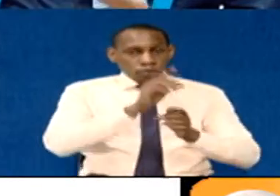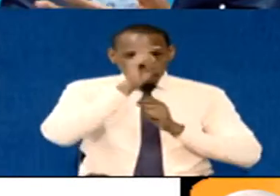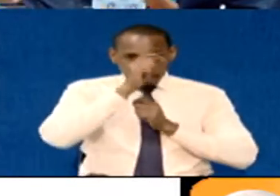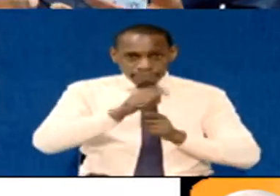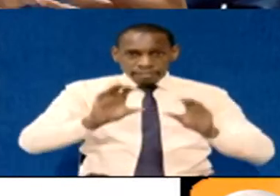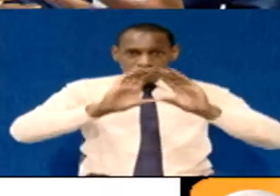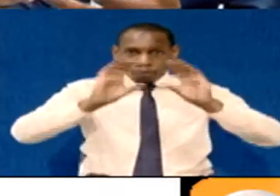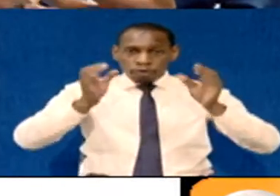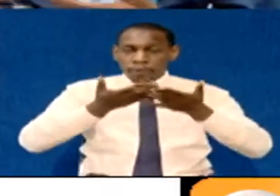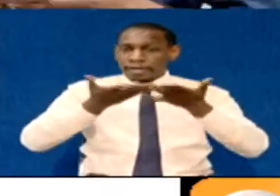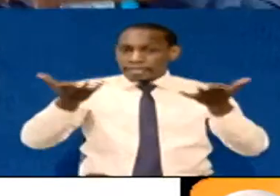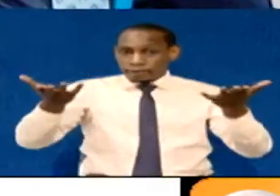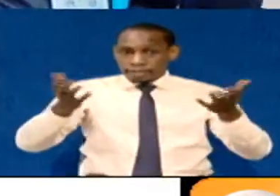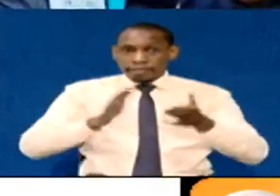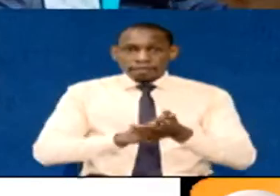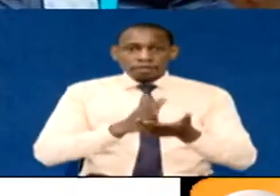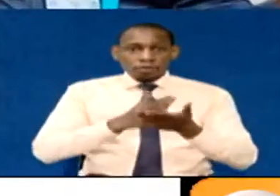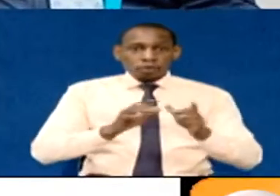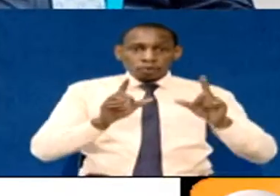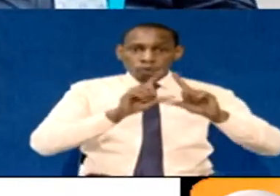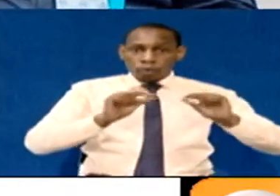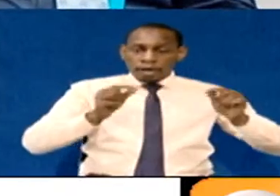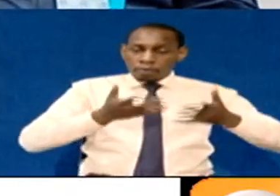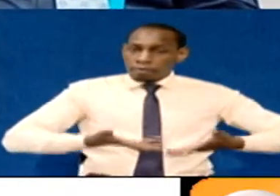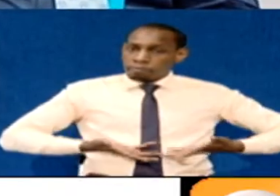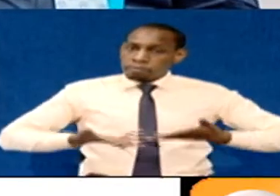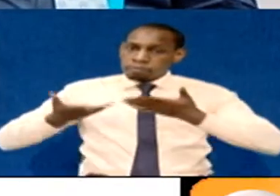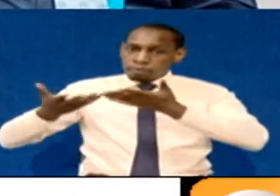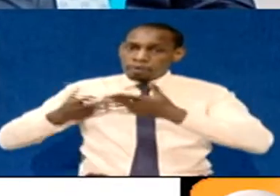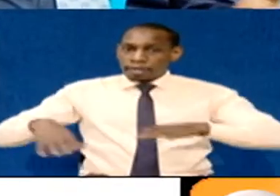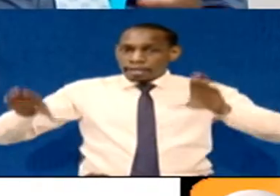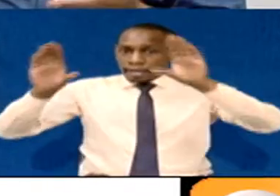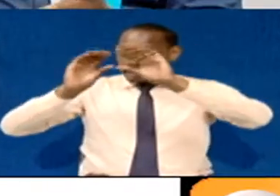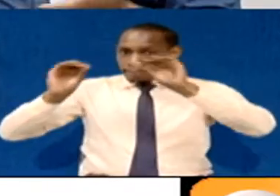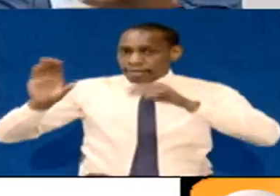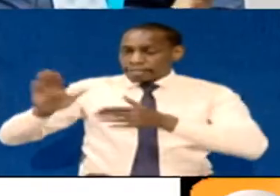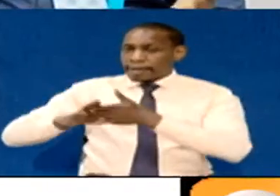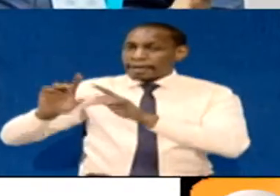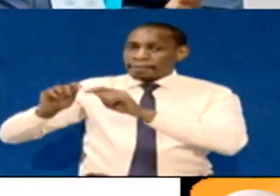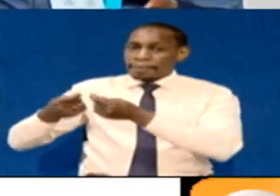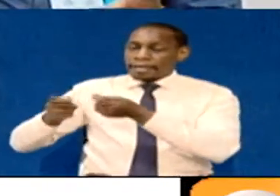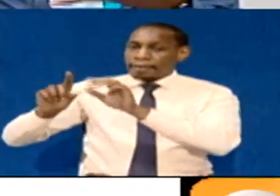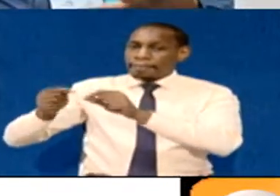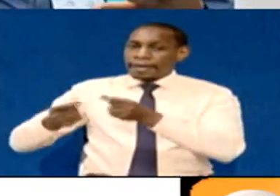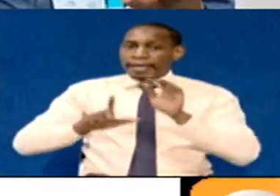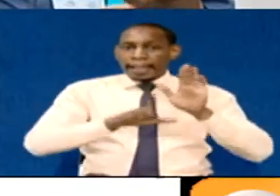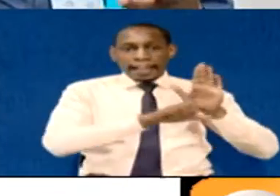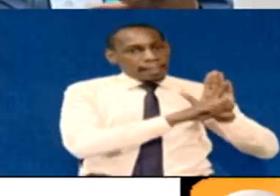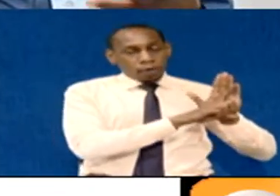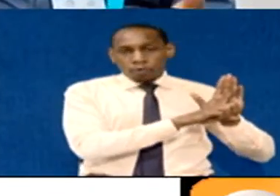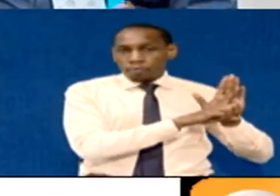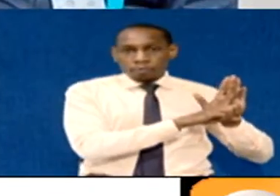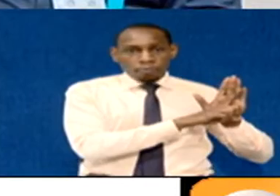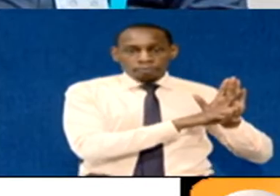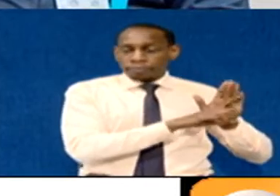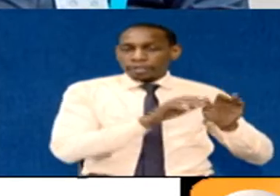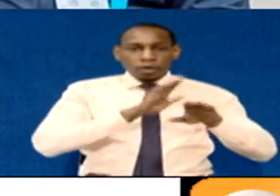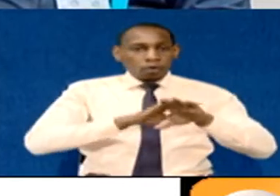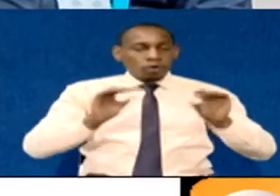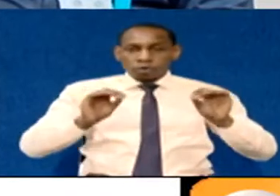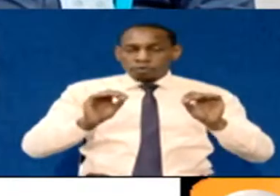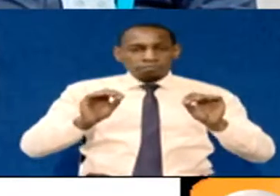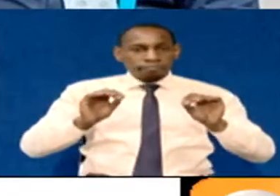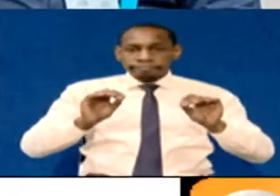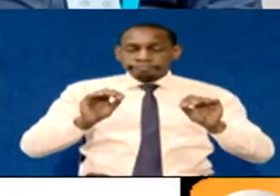around the world, that they actually come out and speak and say what the president is actually violating the law. It doesn't look good for